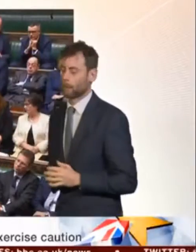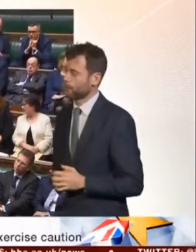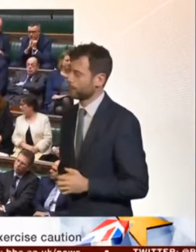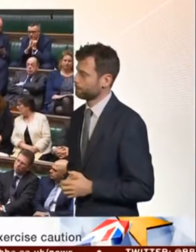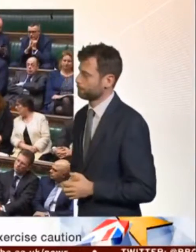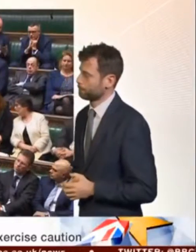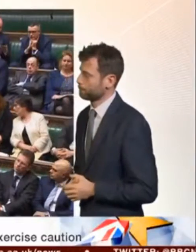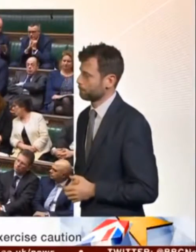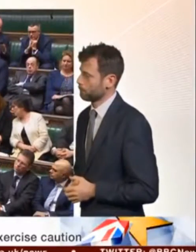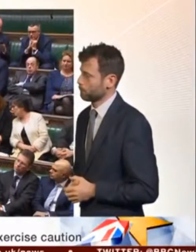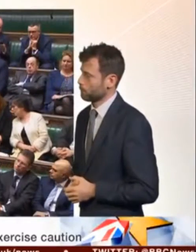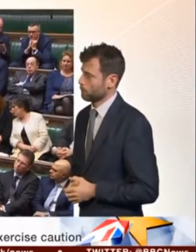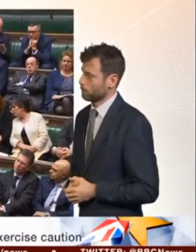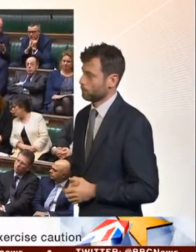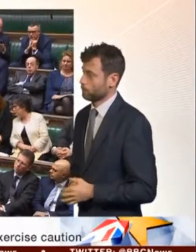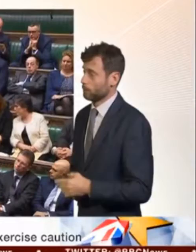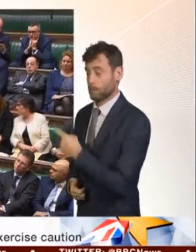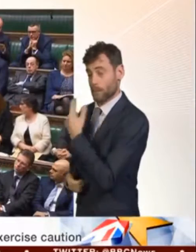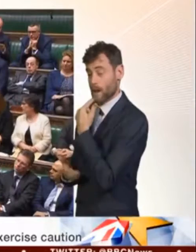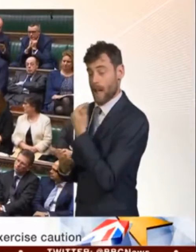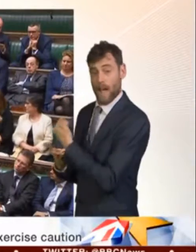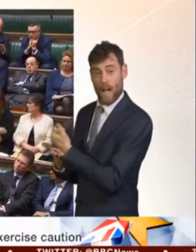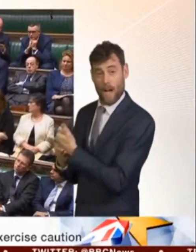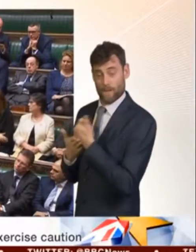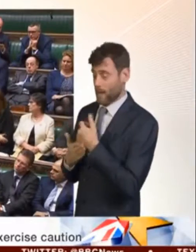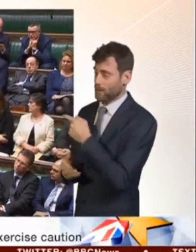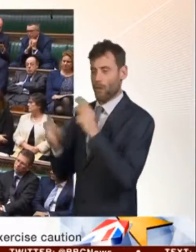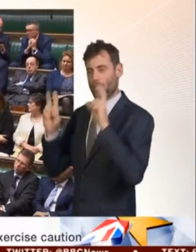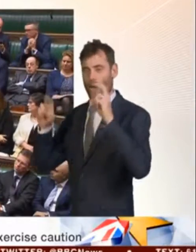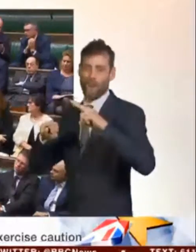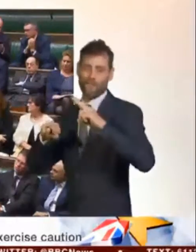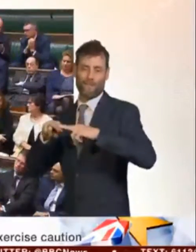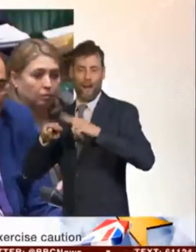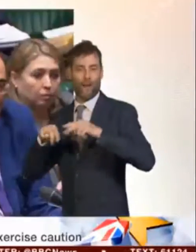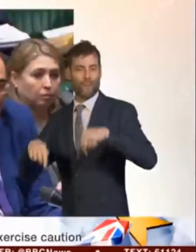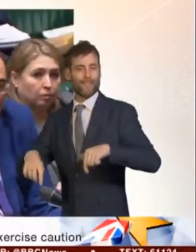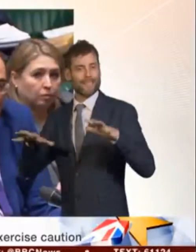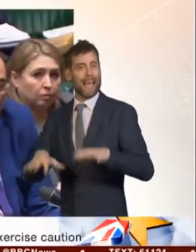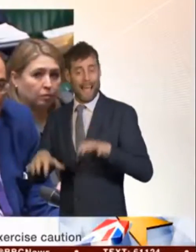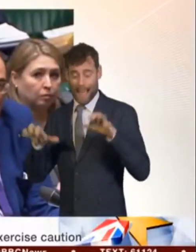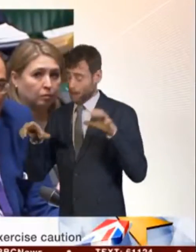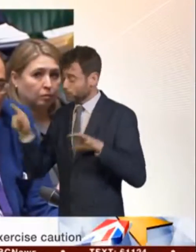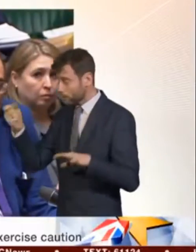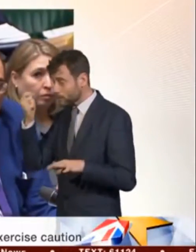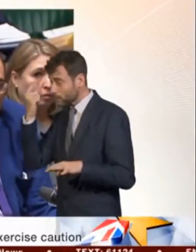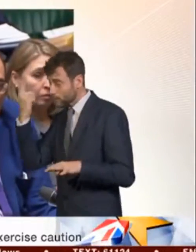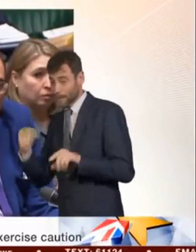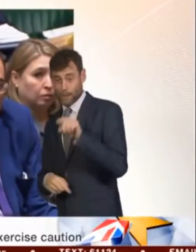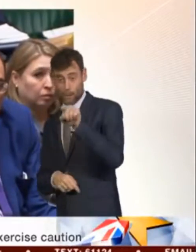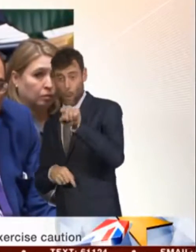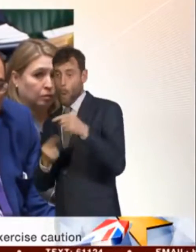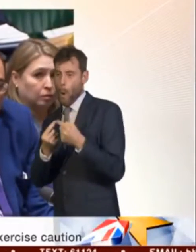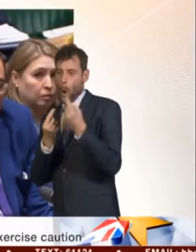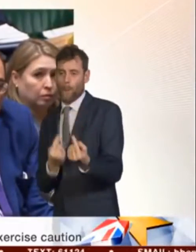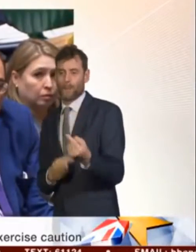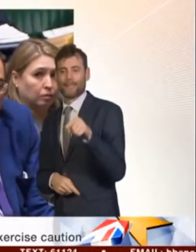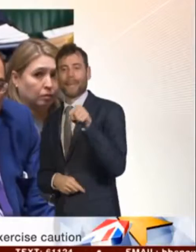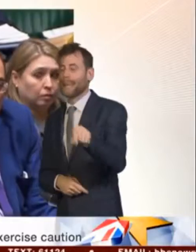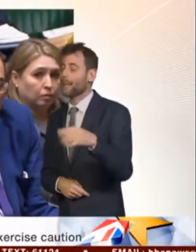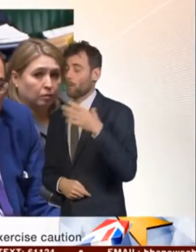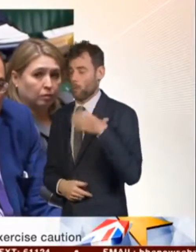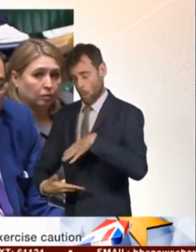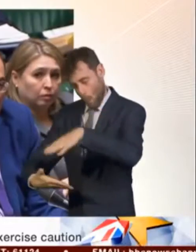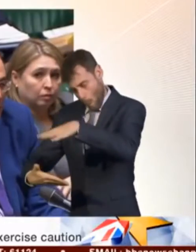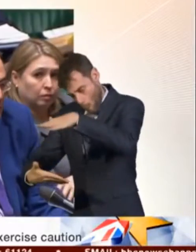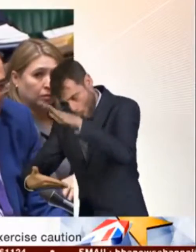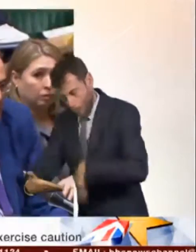Well, I'm grateful for the advice of the Father of the House, but he will appreciate that the right honourable gentleman opposite wants all legal advice to be